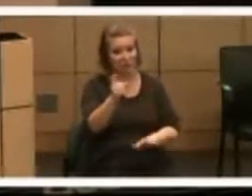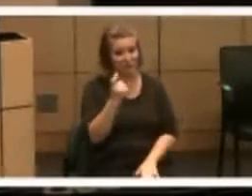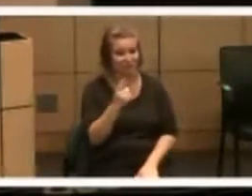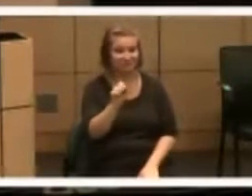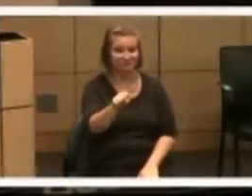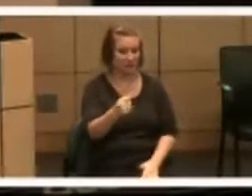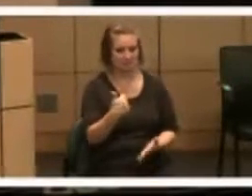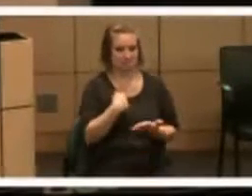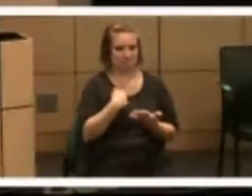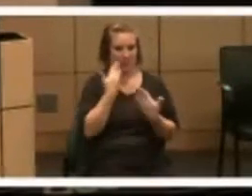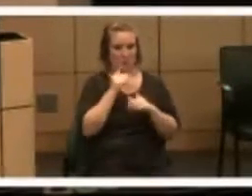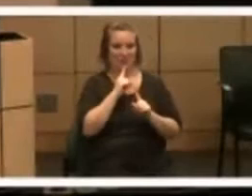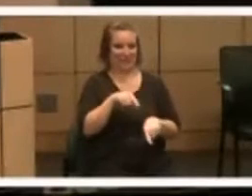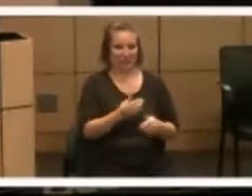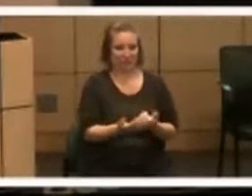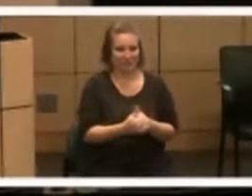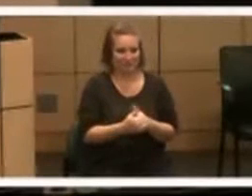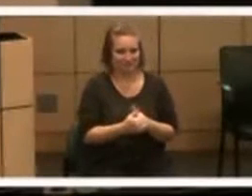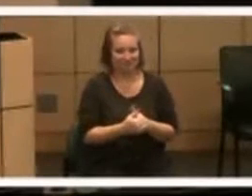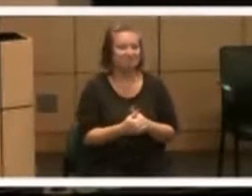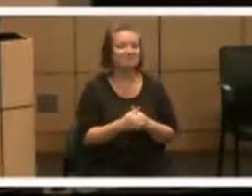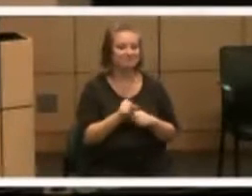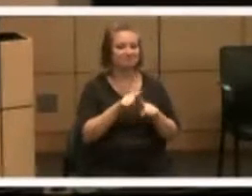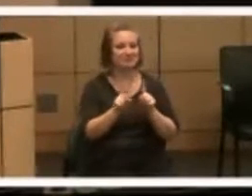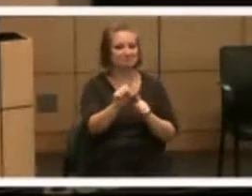mean, I don't know the answer to that, but.